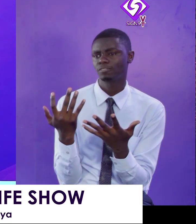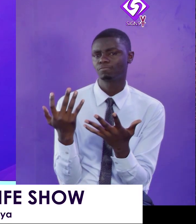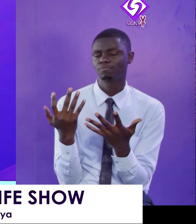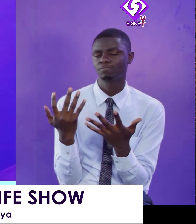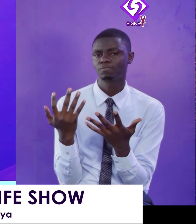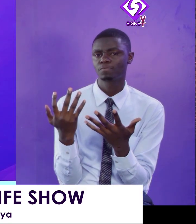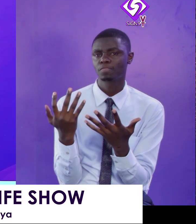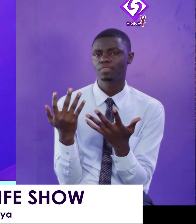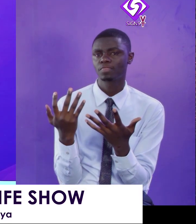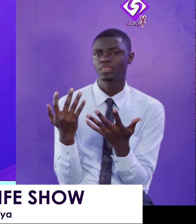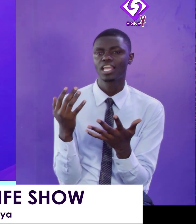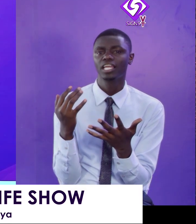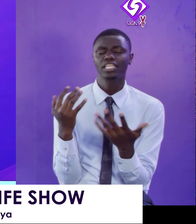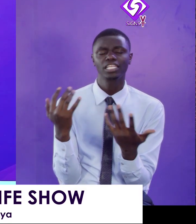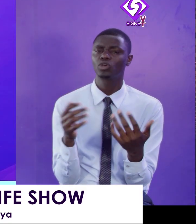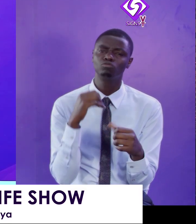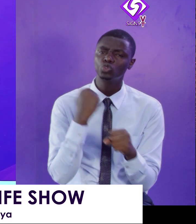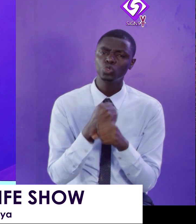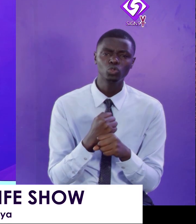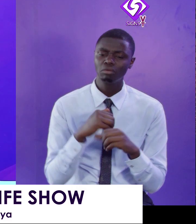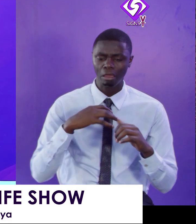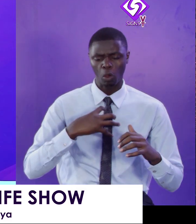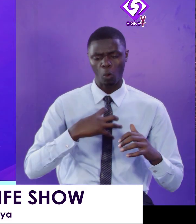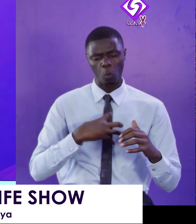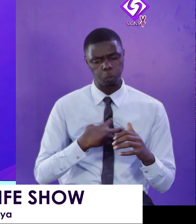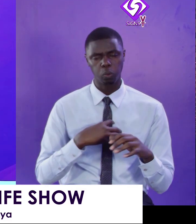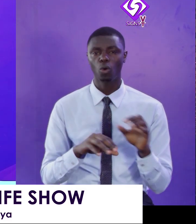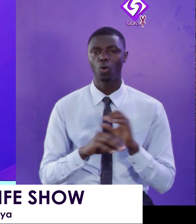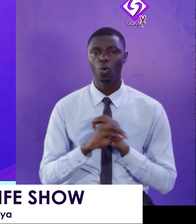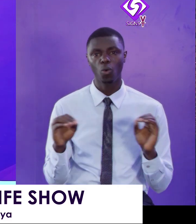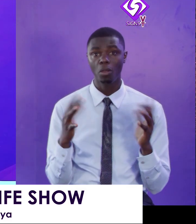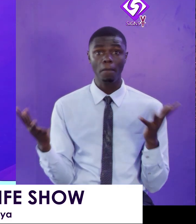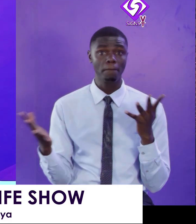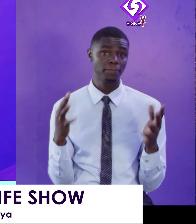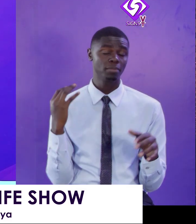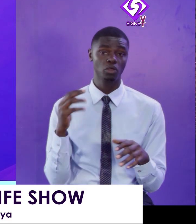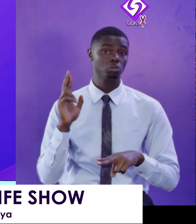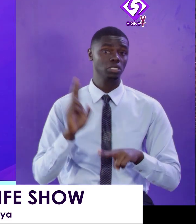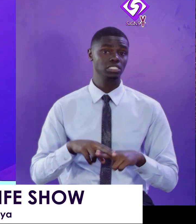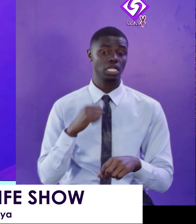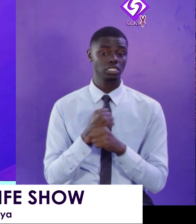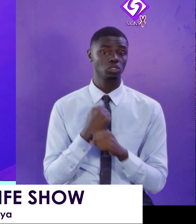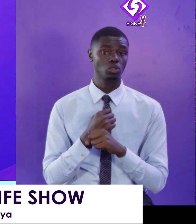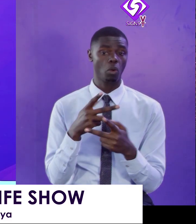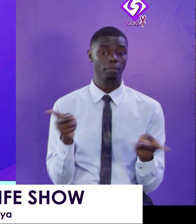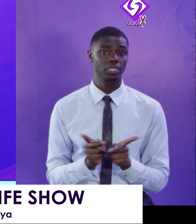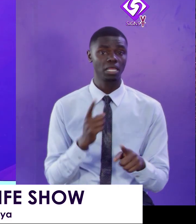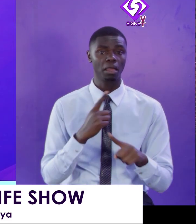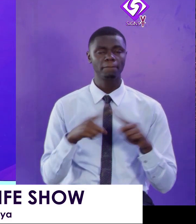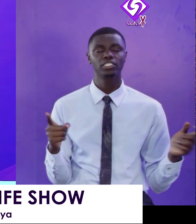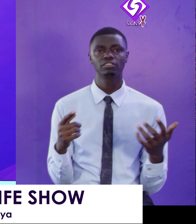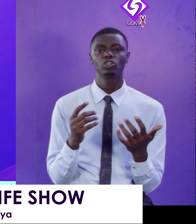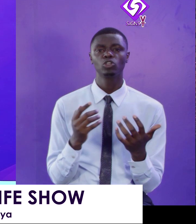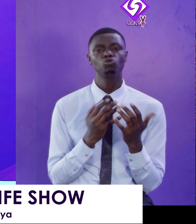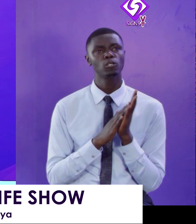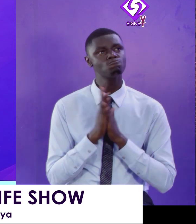don't get tired doing? You may be seated at your workplace, but you're looking forward to lunchtime or